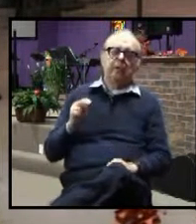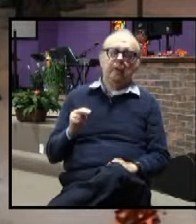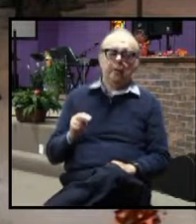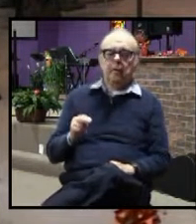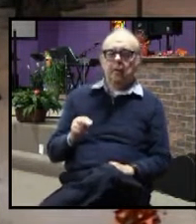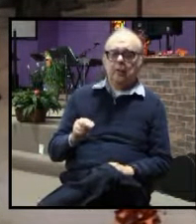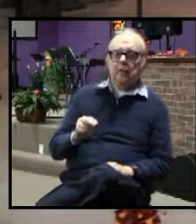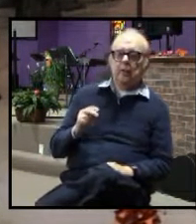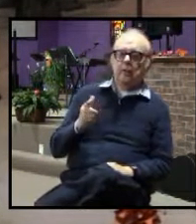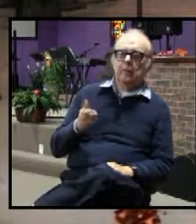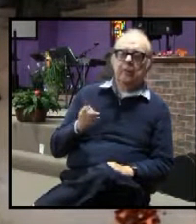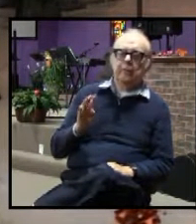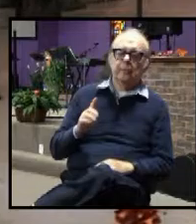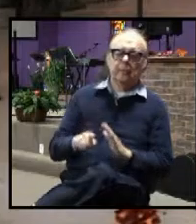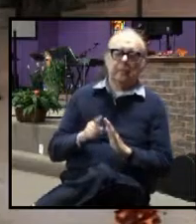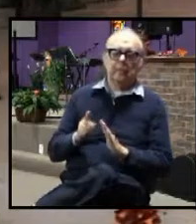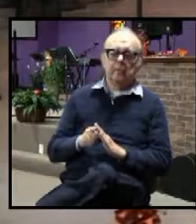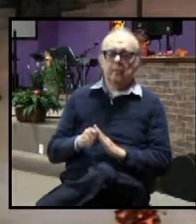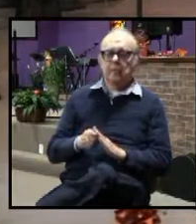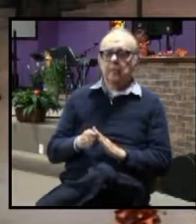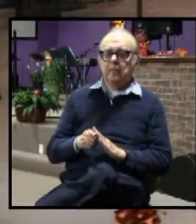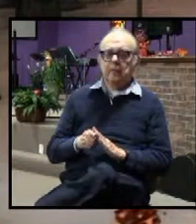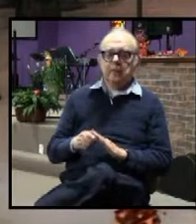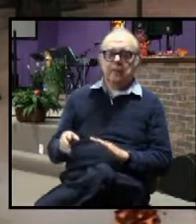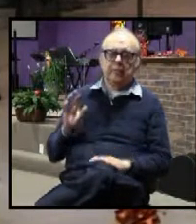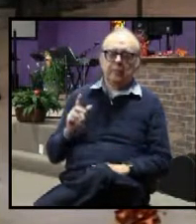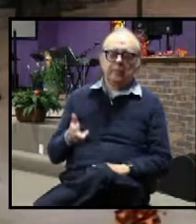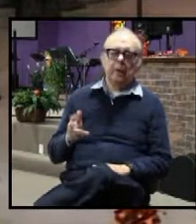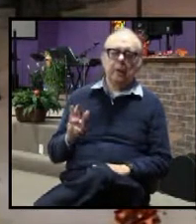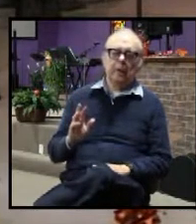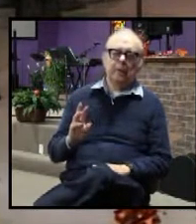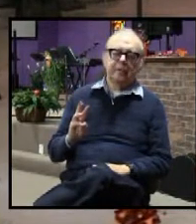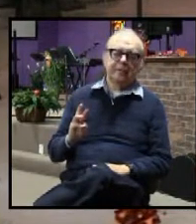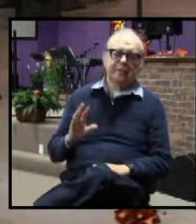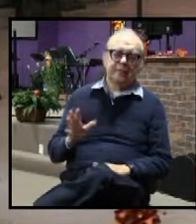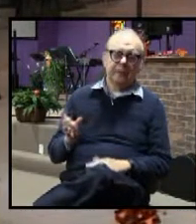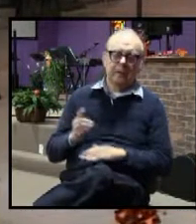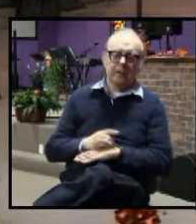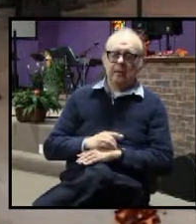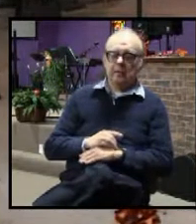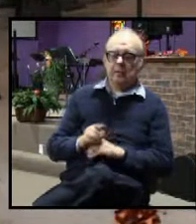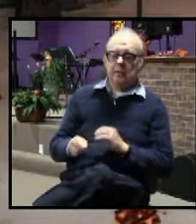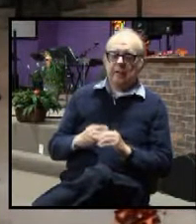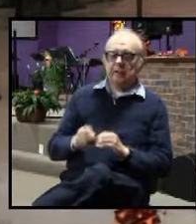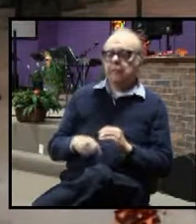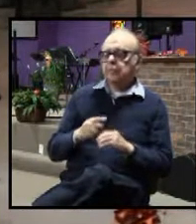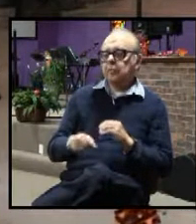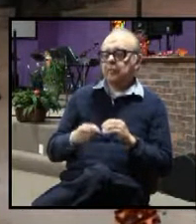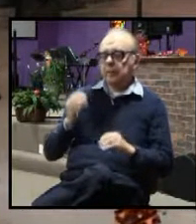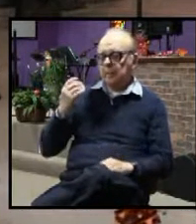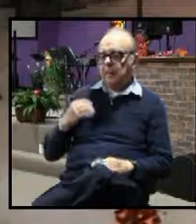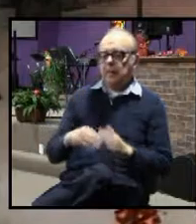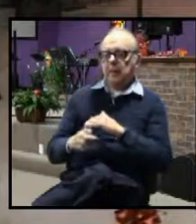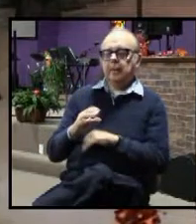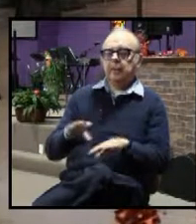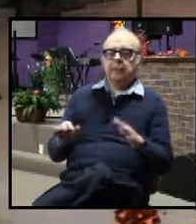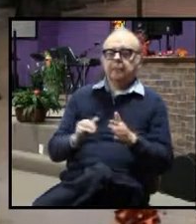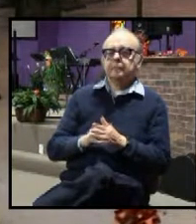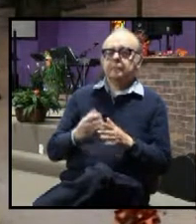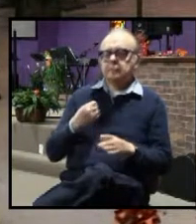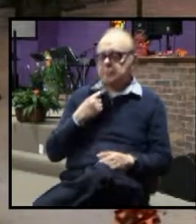got this thing going. 24 hours, and then taking 365 days to make that full circle around the sun. And